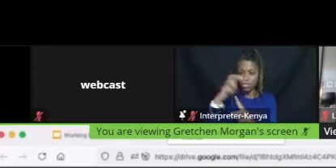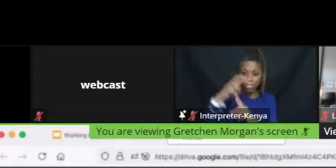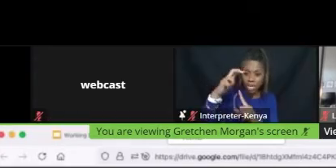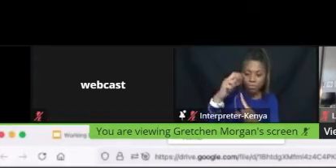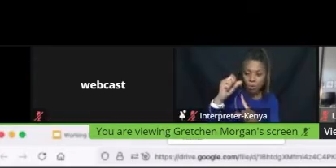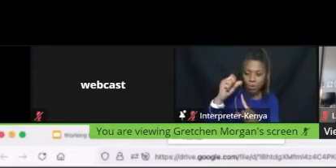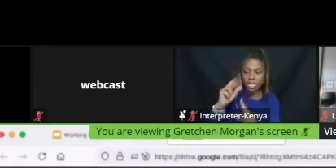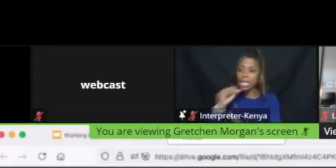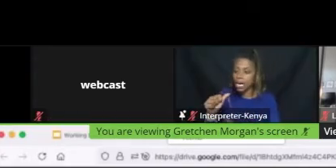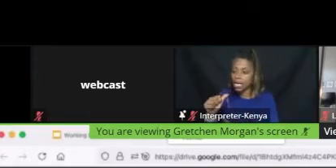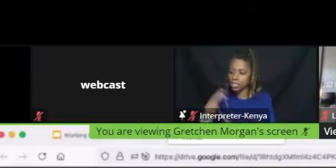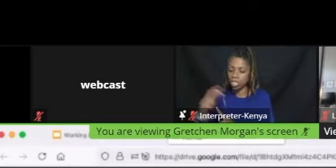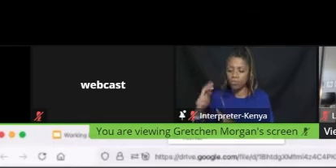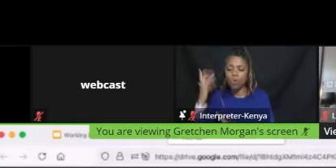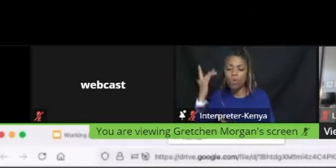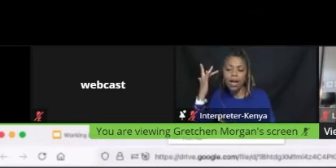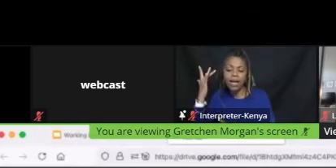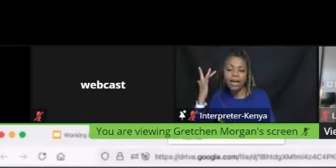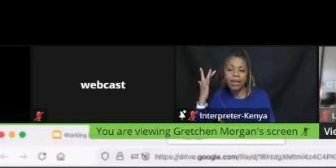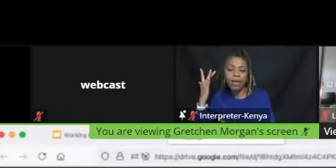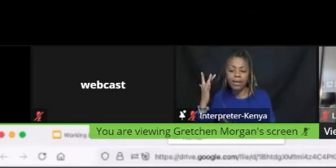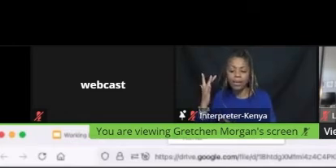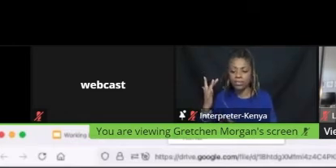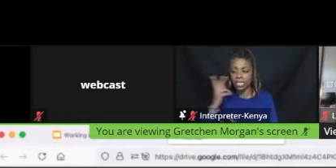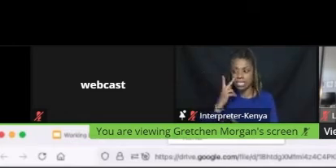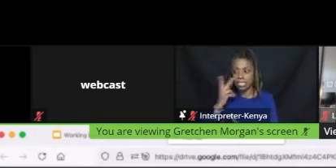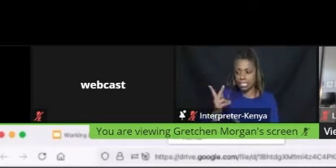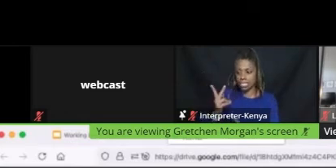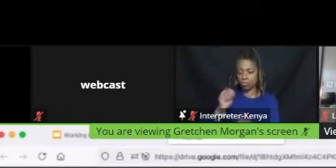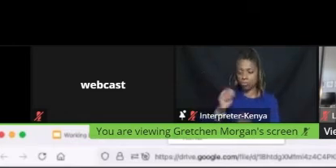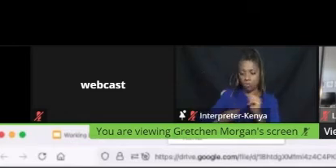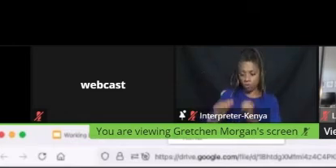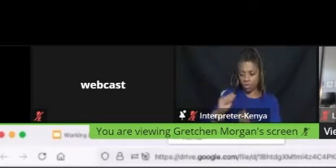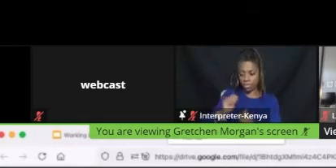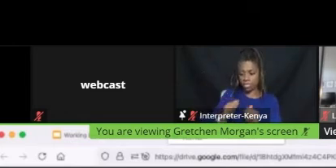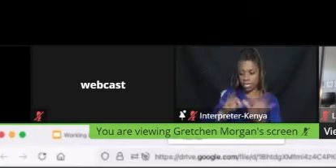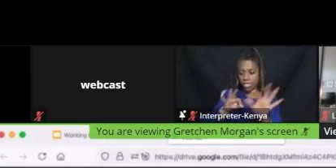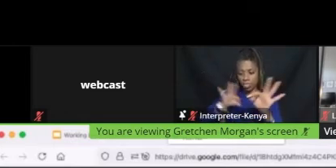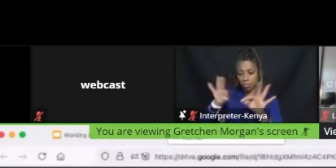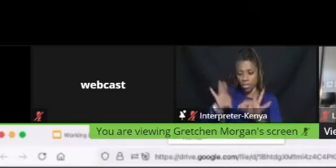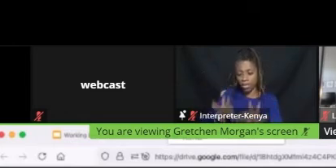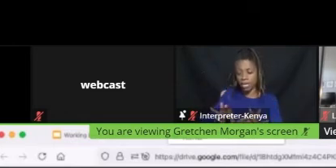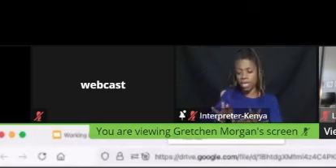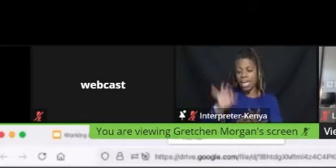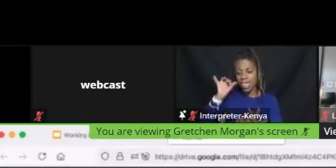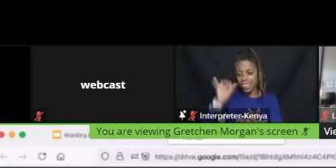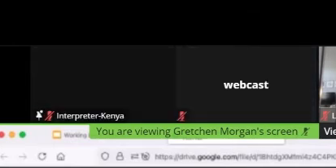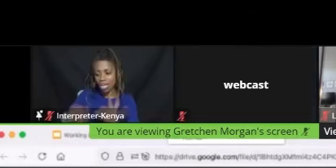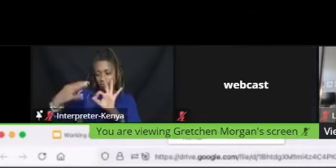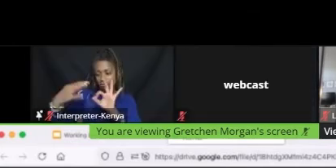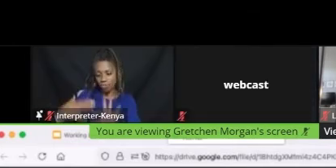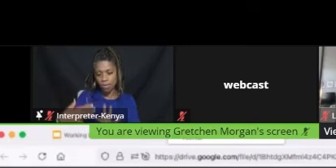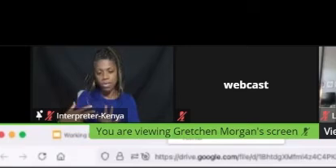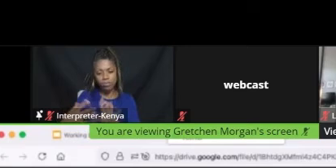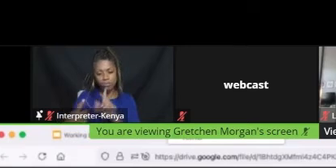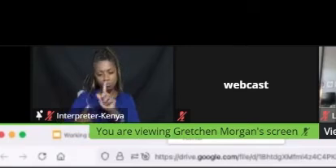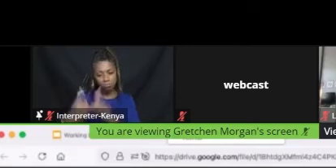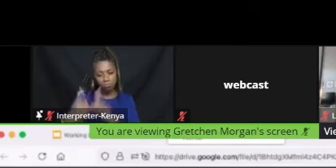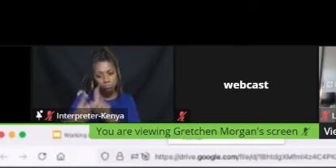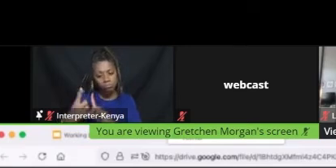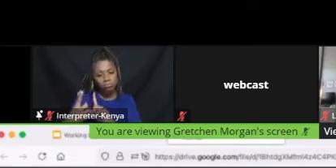of different performances that they saw. So it's very individualized, it's very